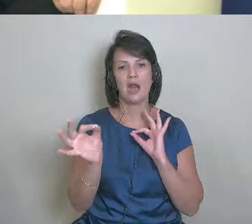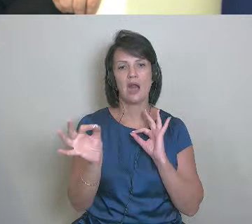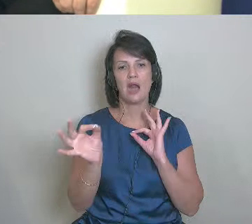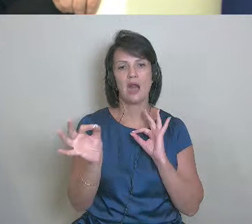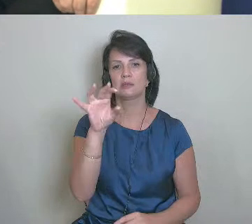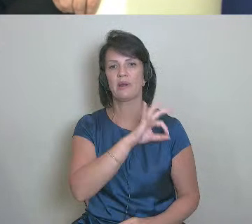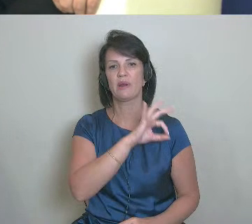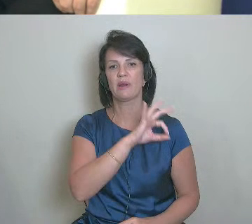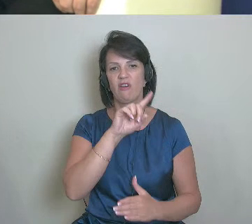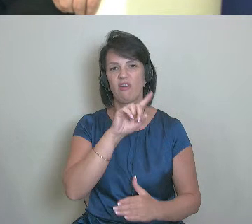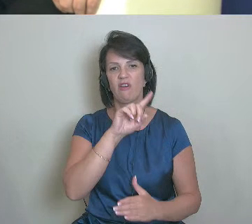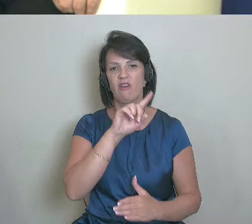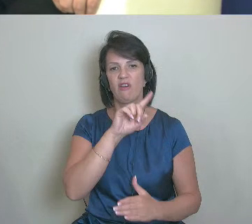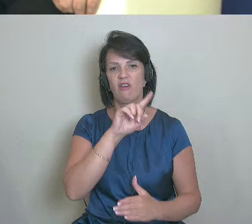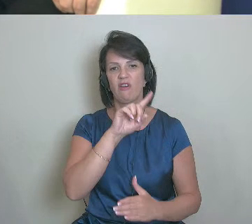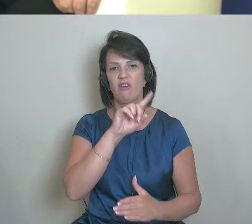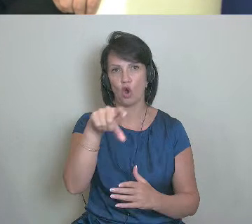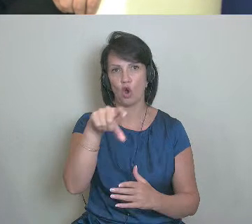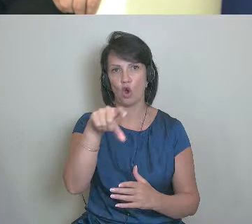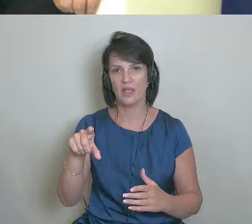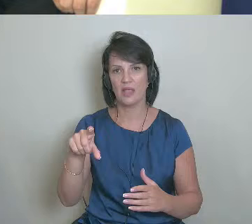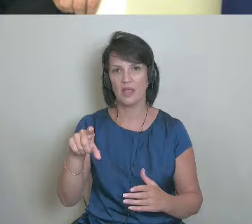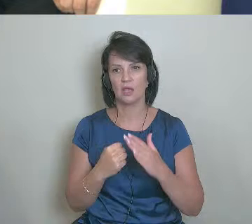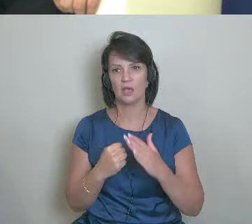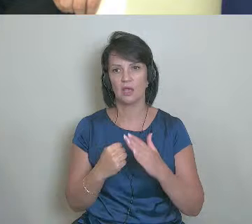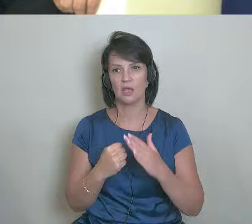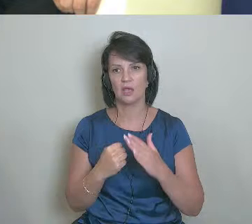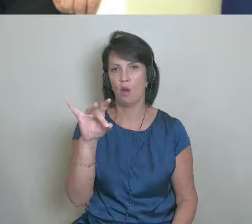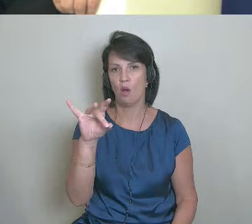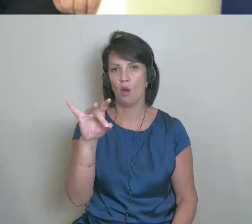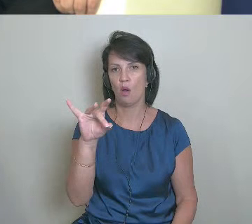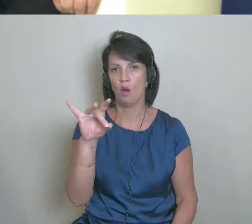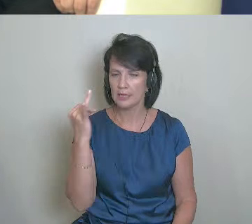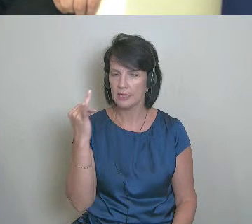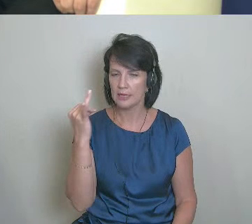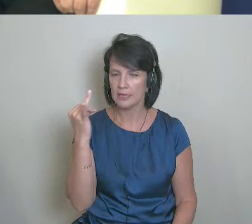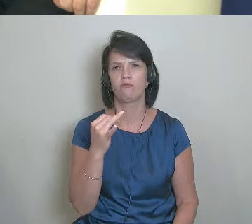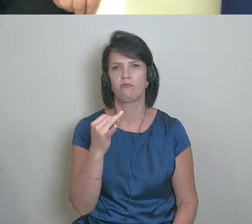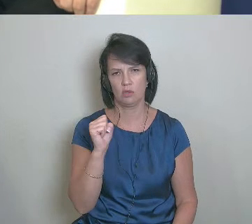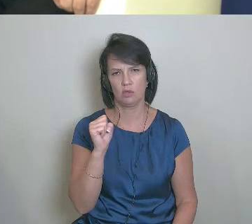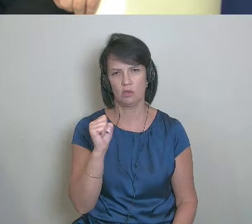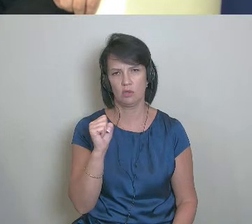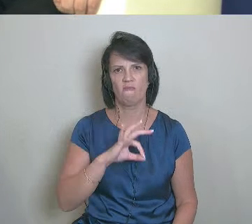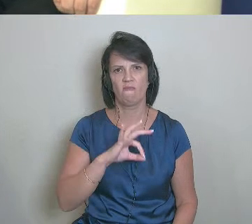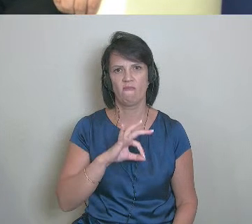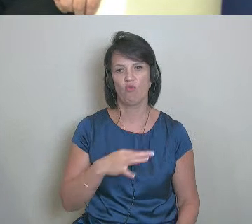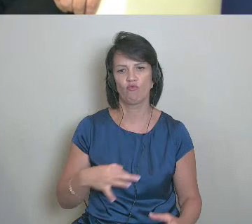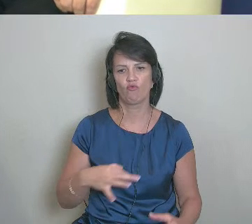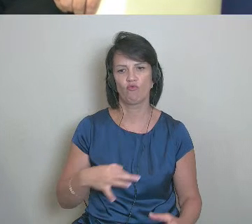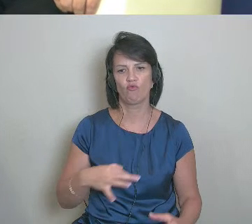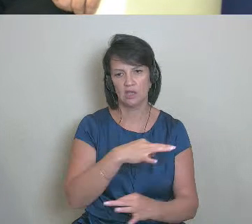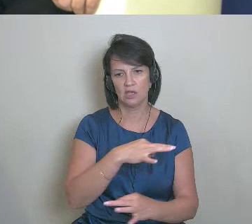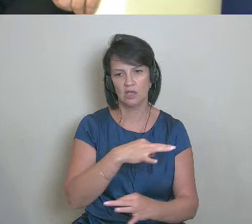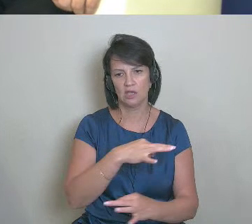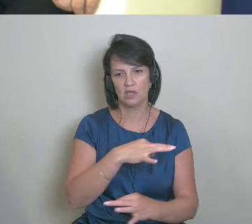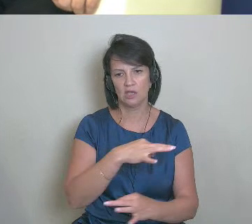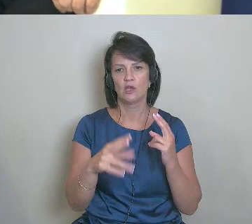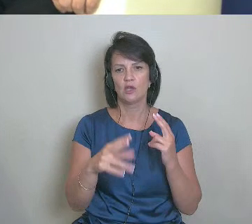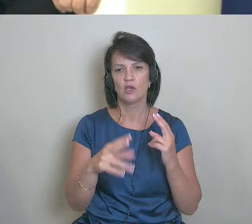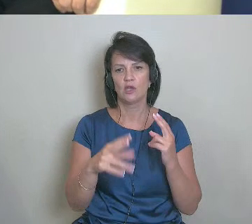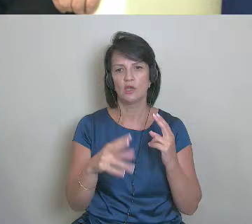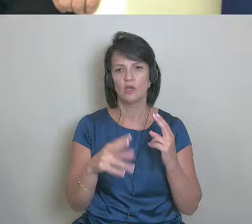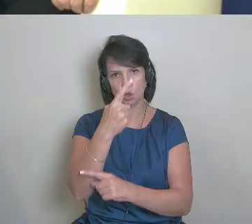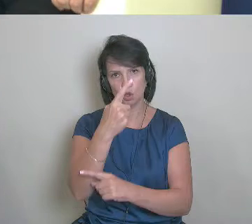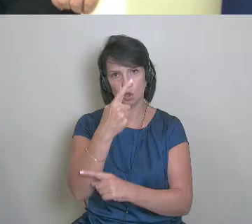advisor on legal issues, NGO Opora. Thank you for an interesting professional discussion. And concluded